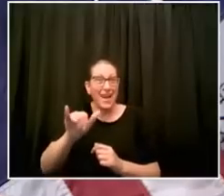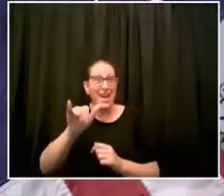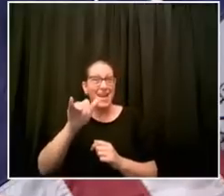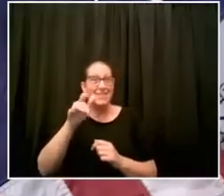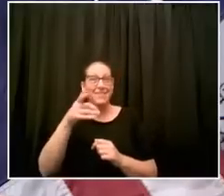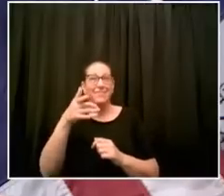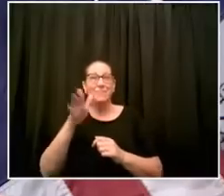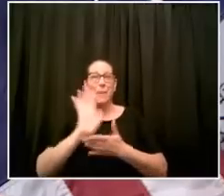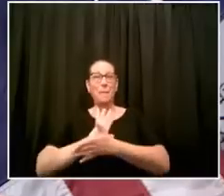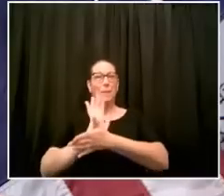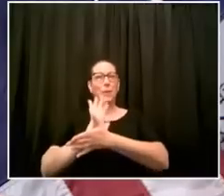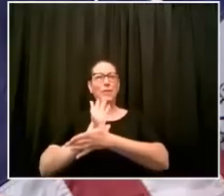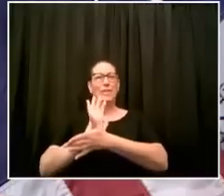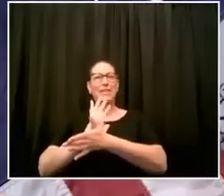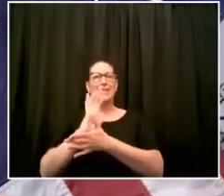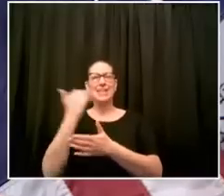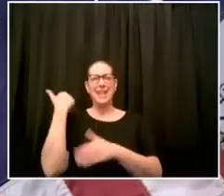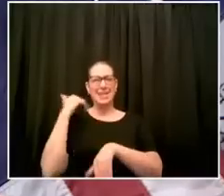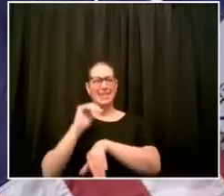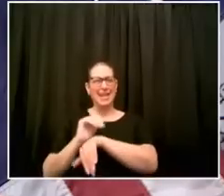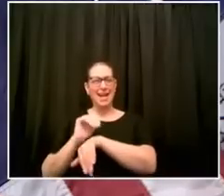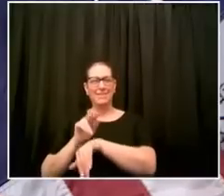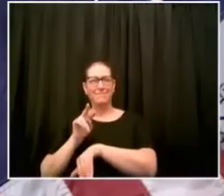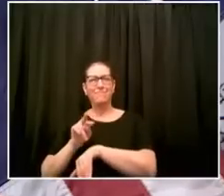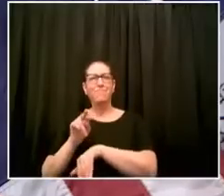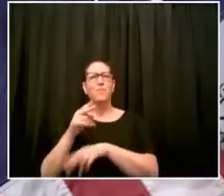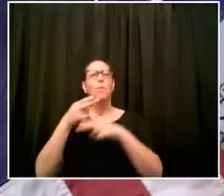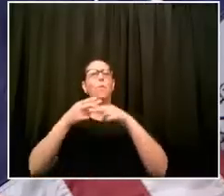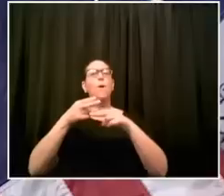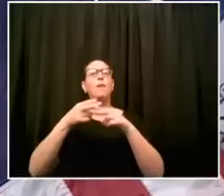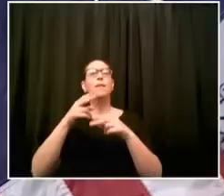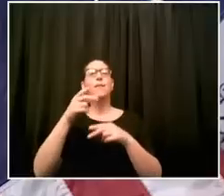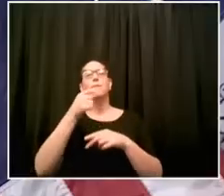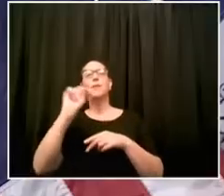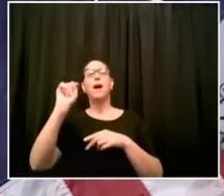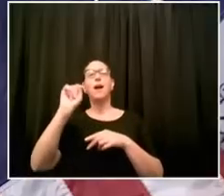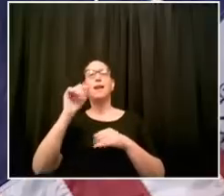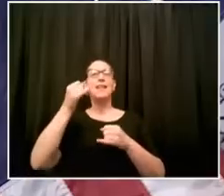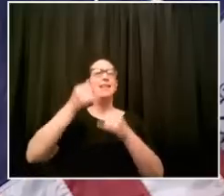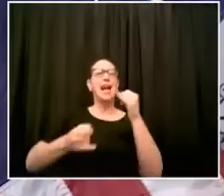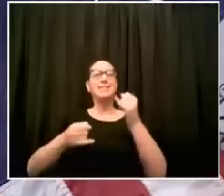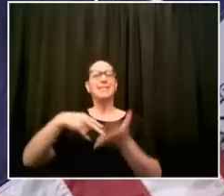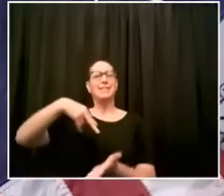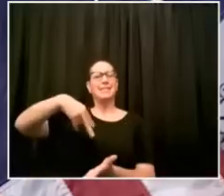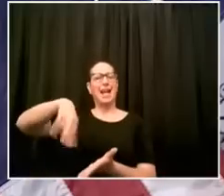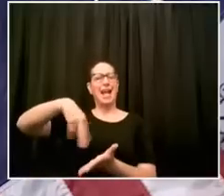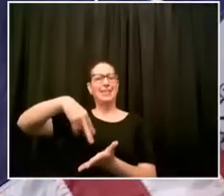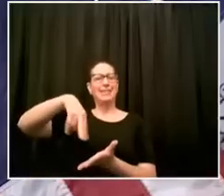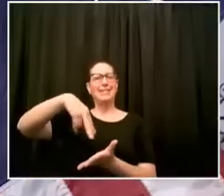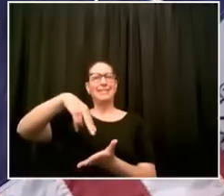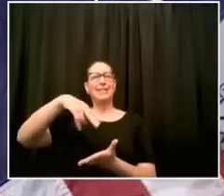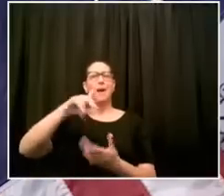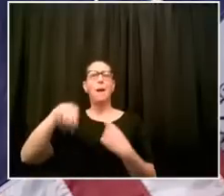amazing player, an amazing person. I have not seen that series though.